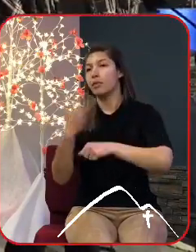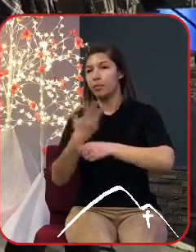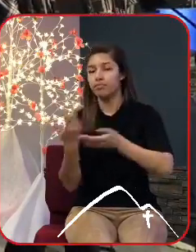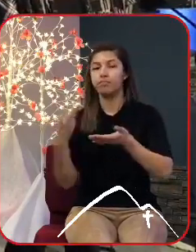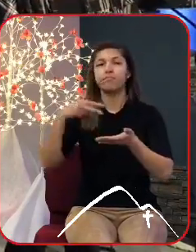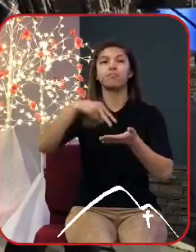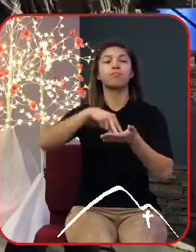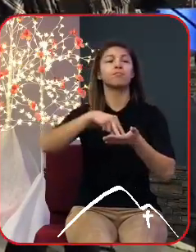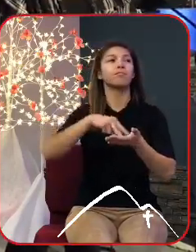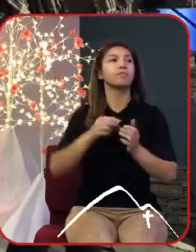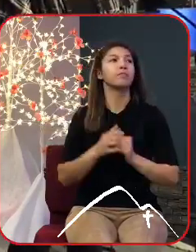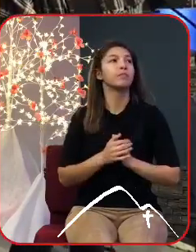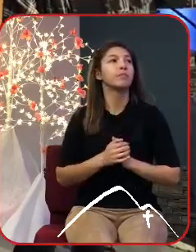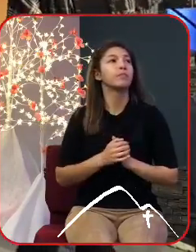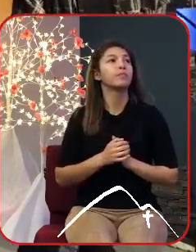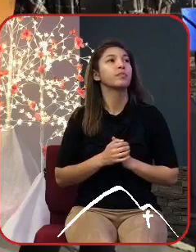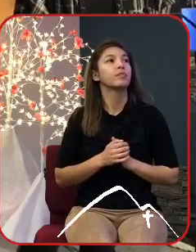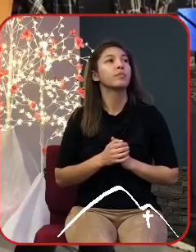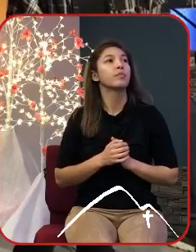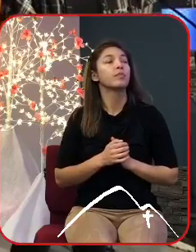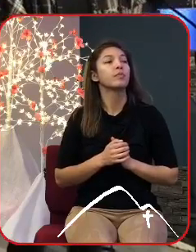echoing.